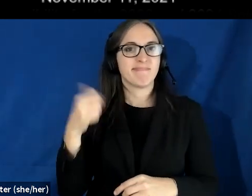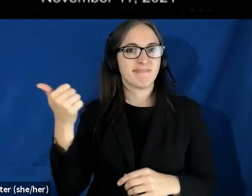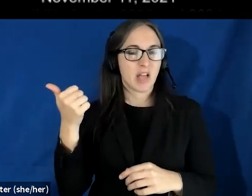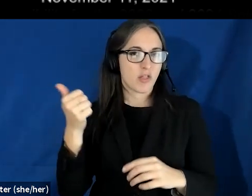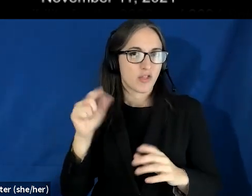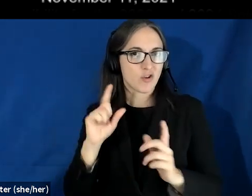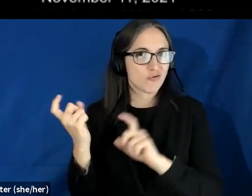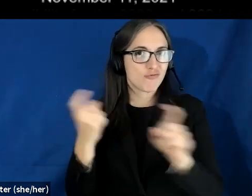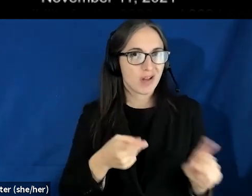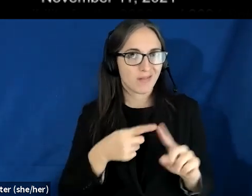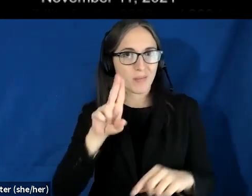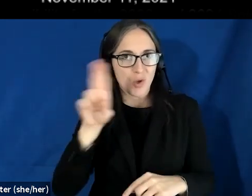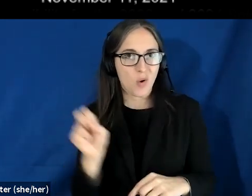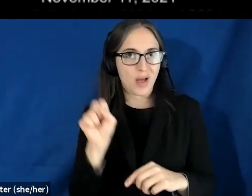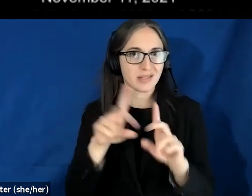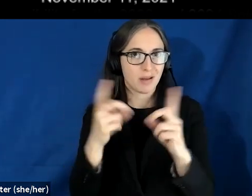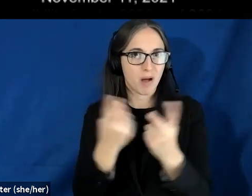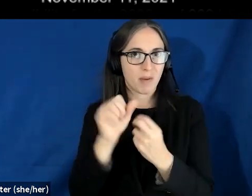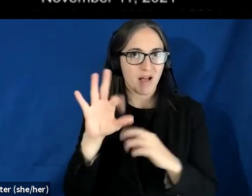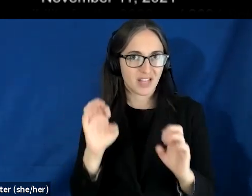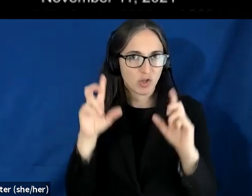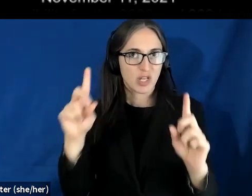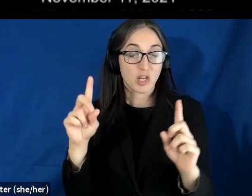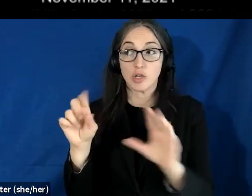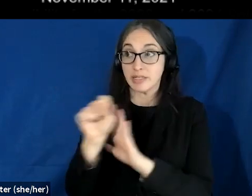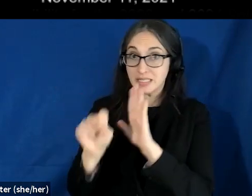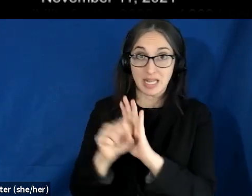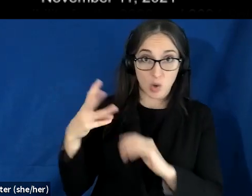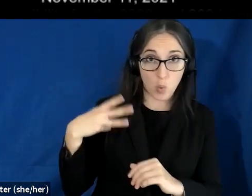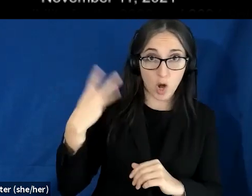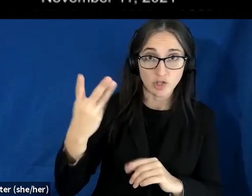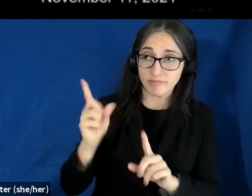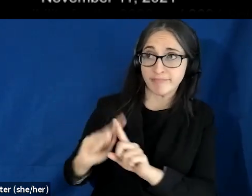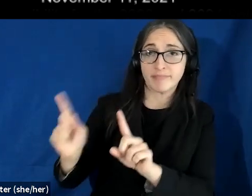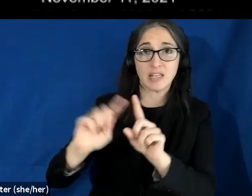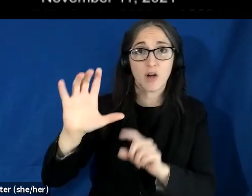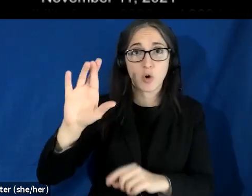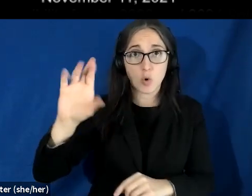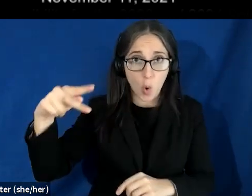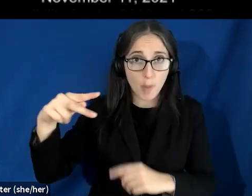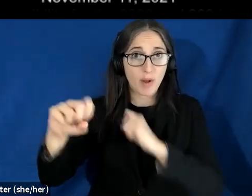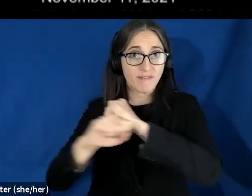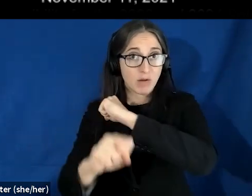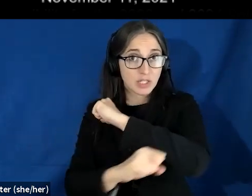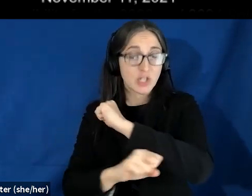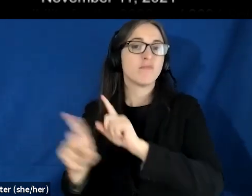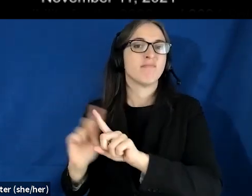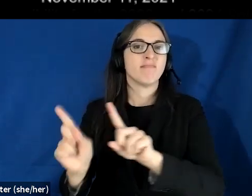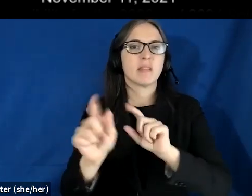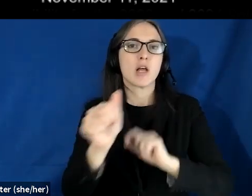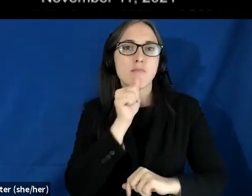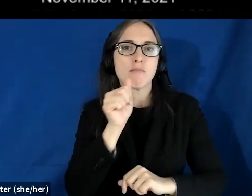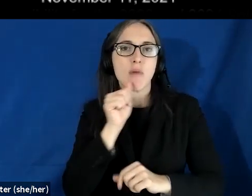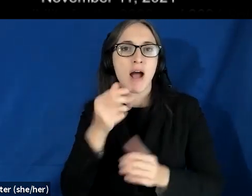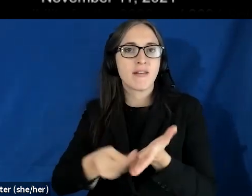other units, the state of Washington, corporate foundations, and private funds. And so we can